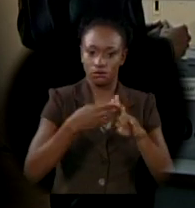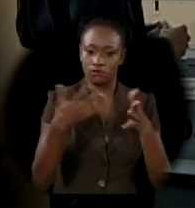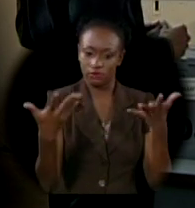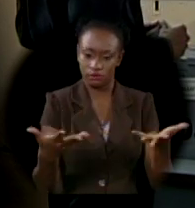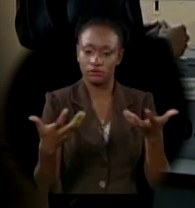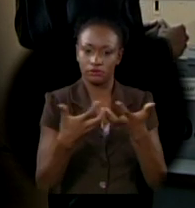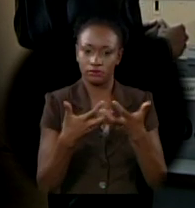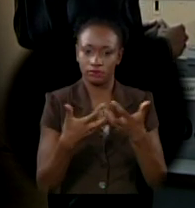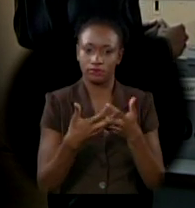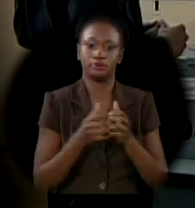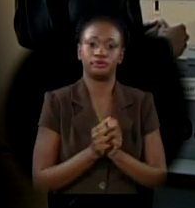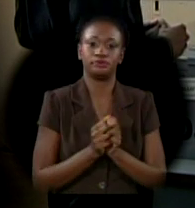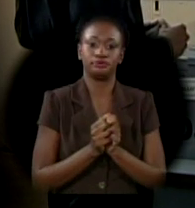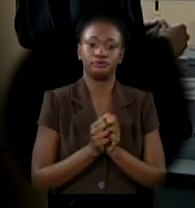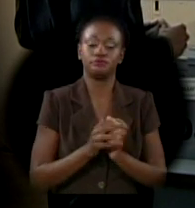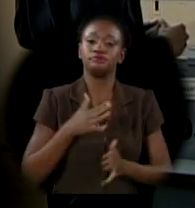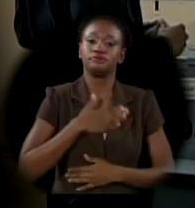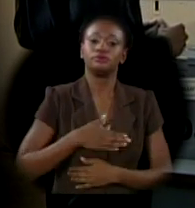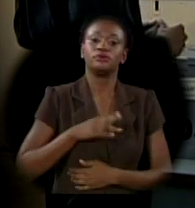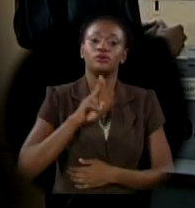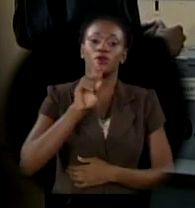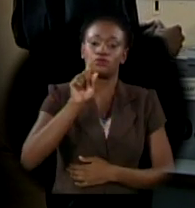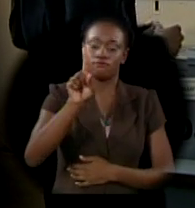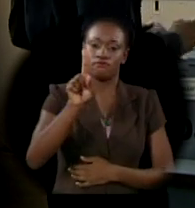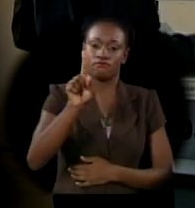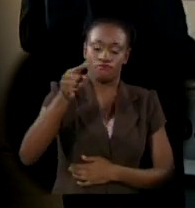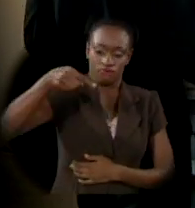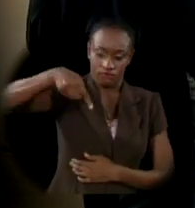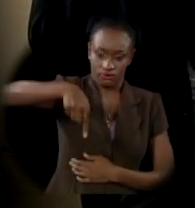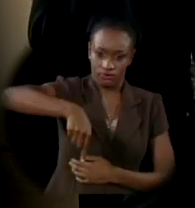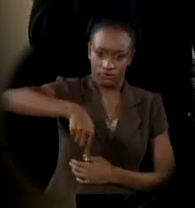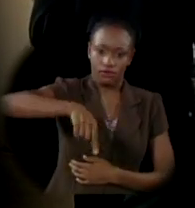Atkinson, please dip your right index finger in the ink.